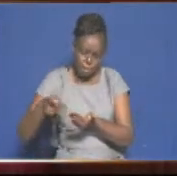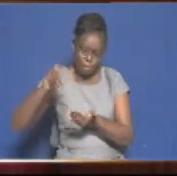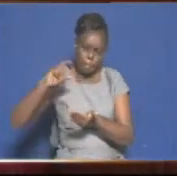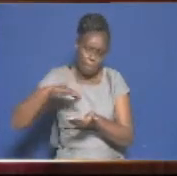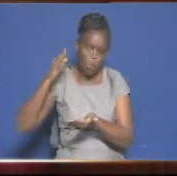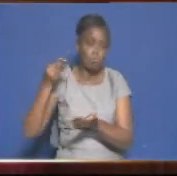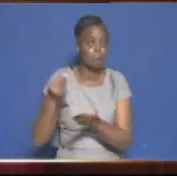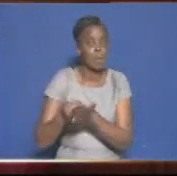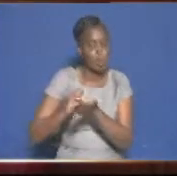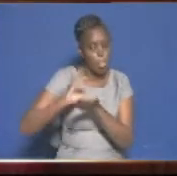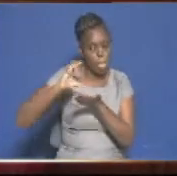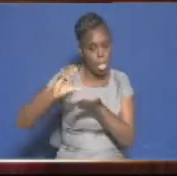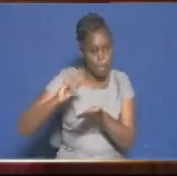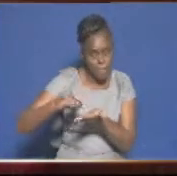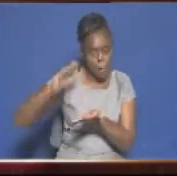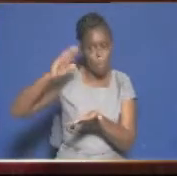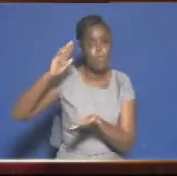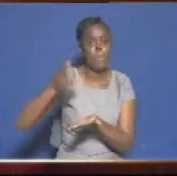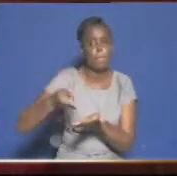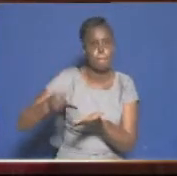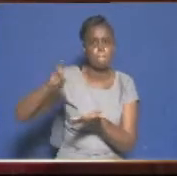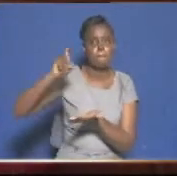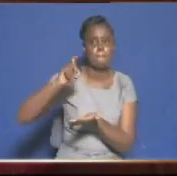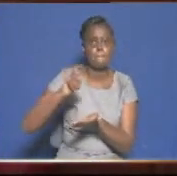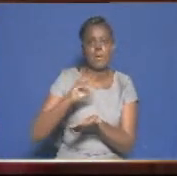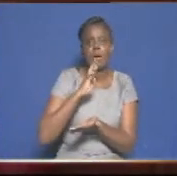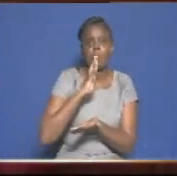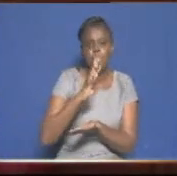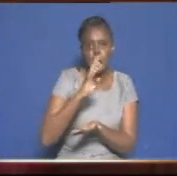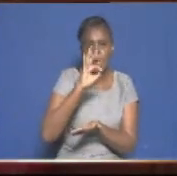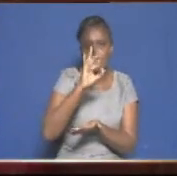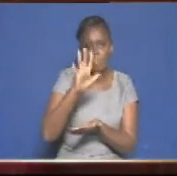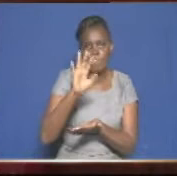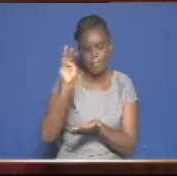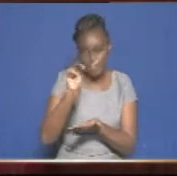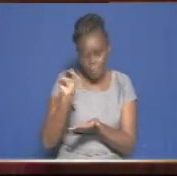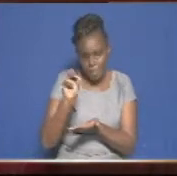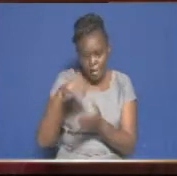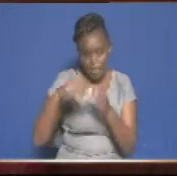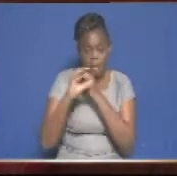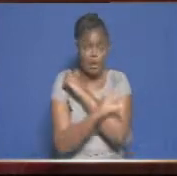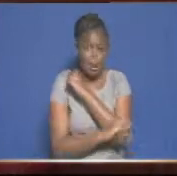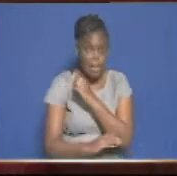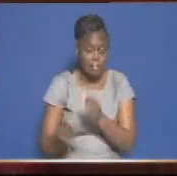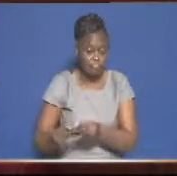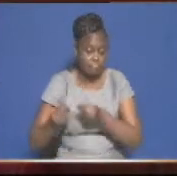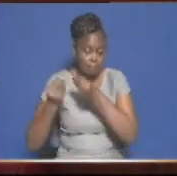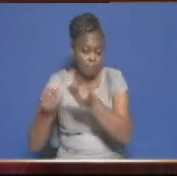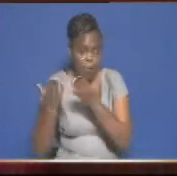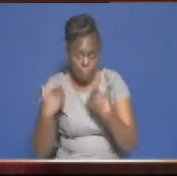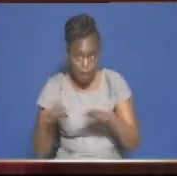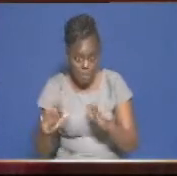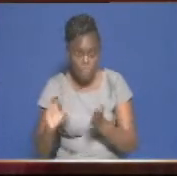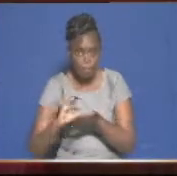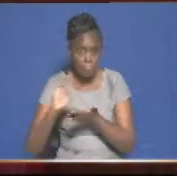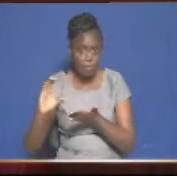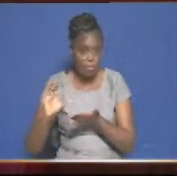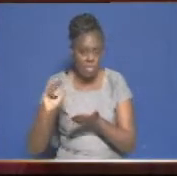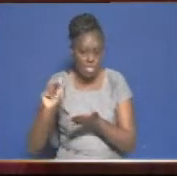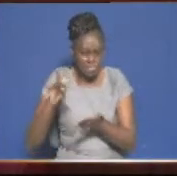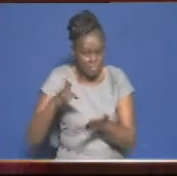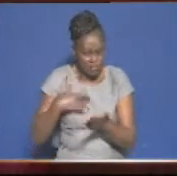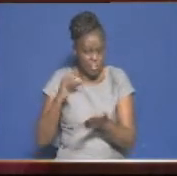We have seen them given 435 million countrywide, Mr. Speaker, and this is a feeling